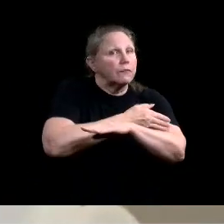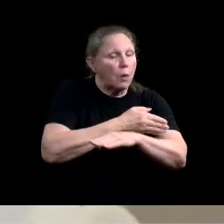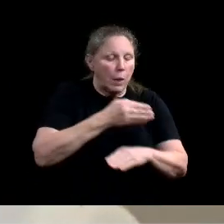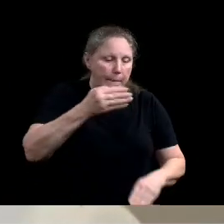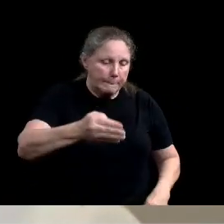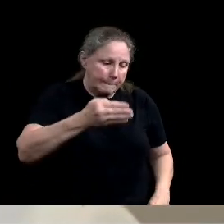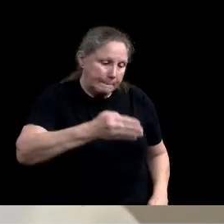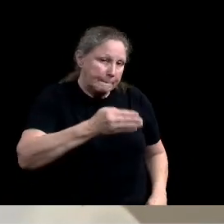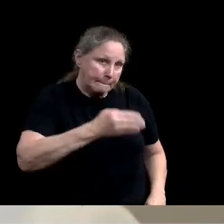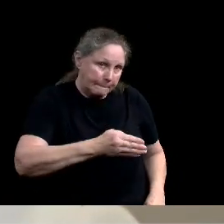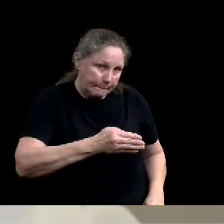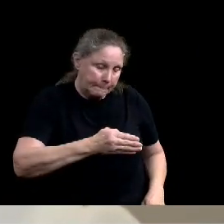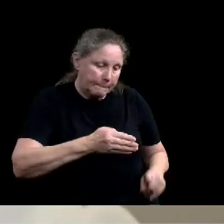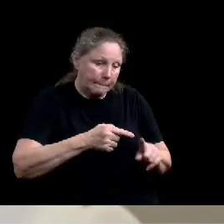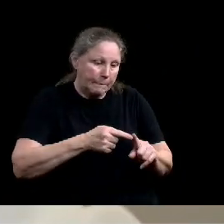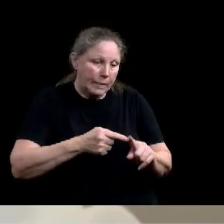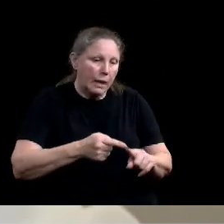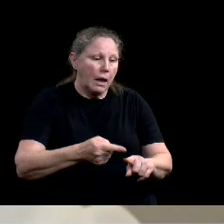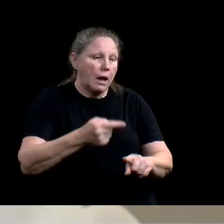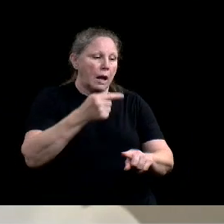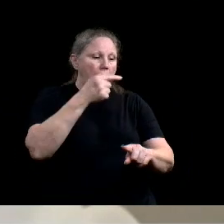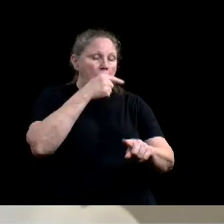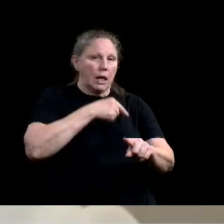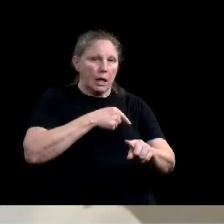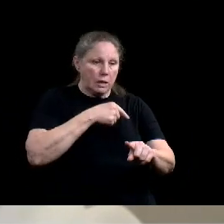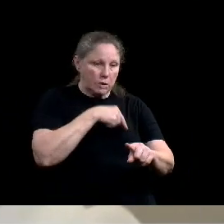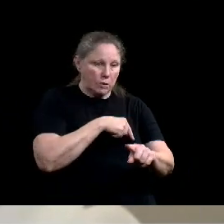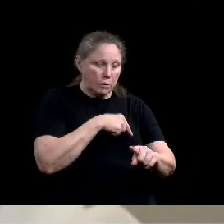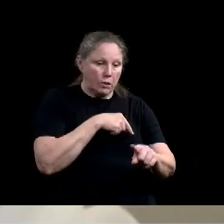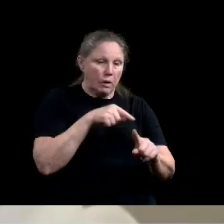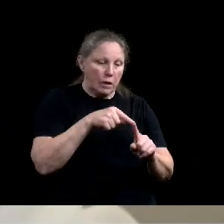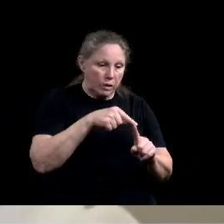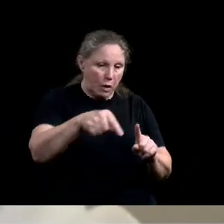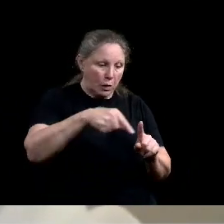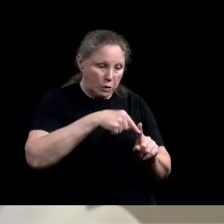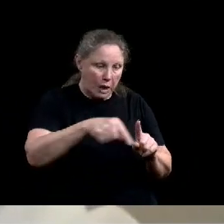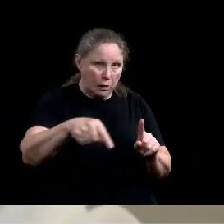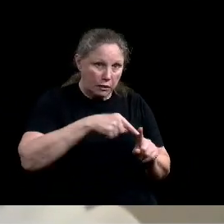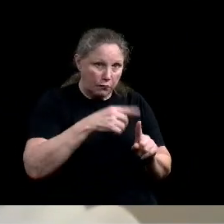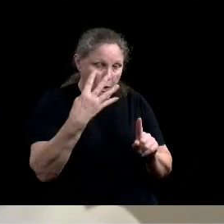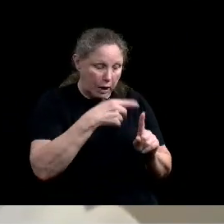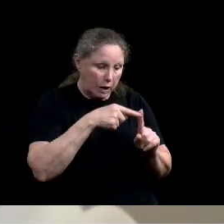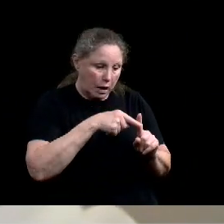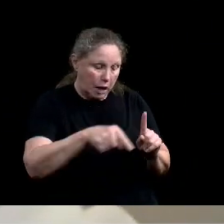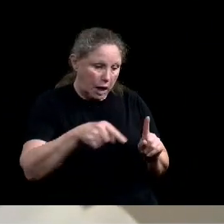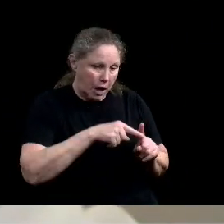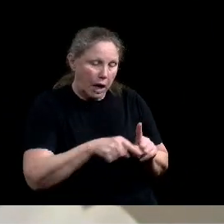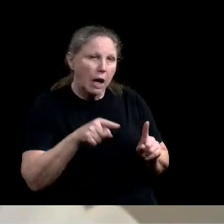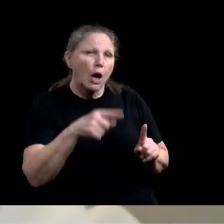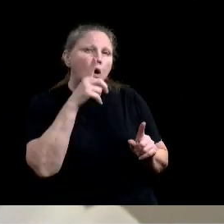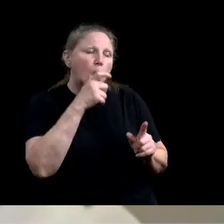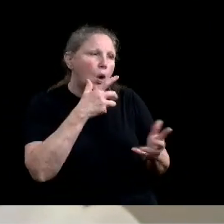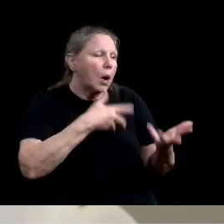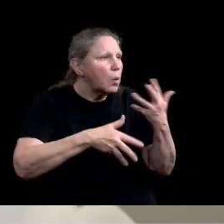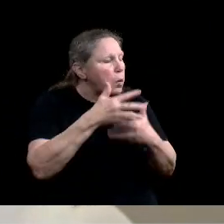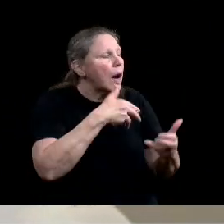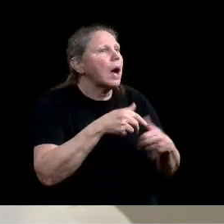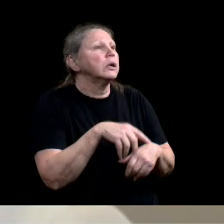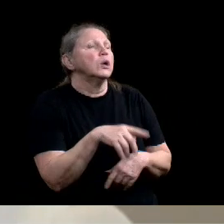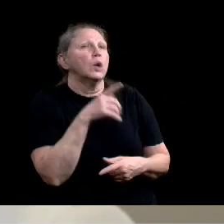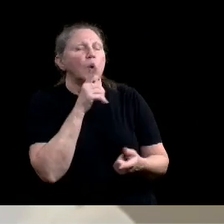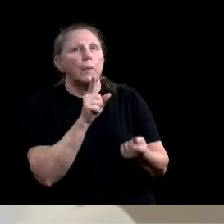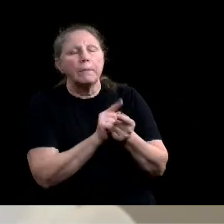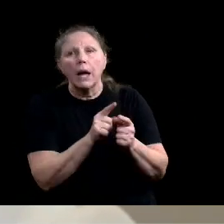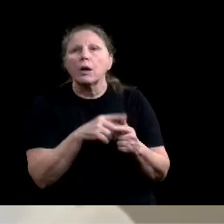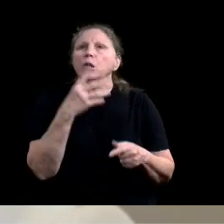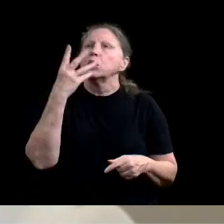investigation, all the close contacts, their household contacts, workplace contacts, friends